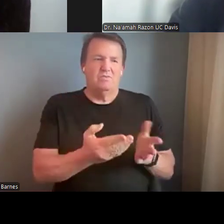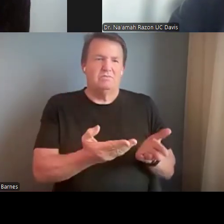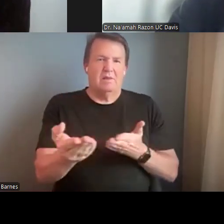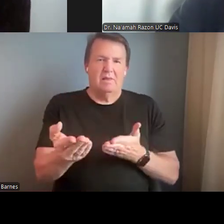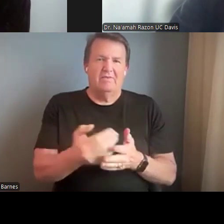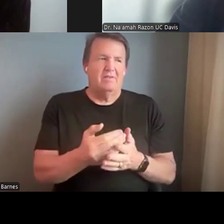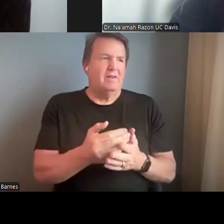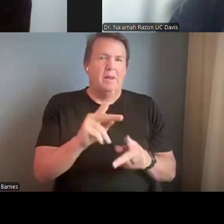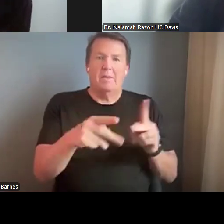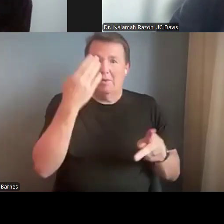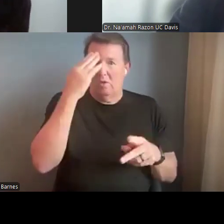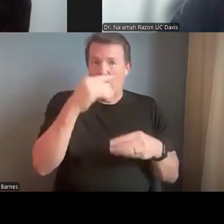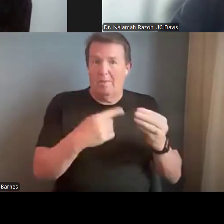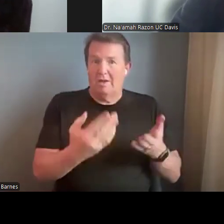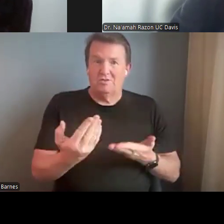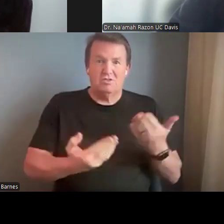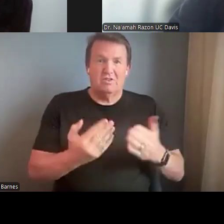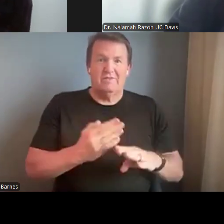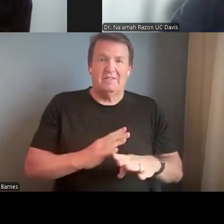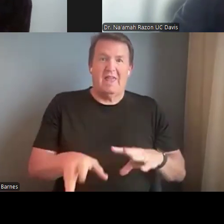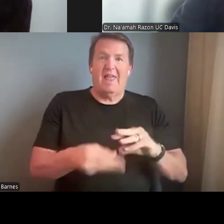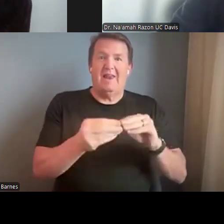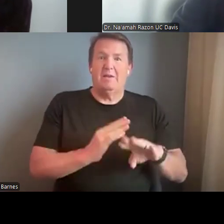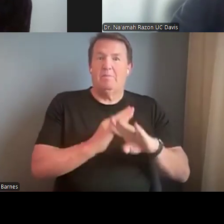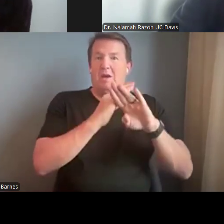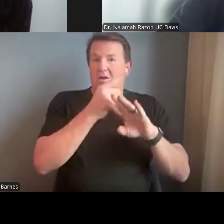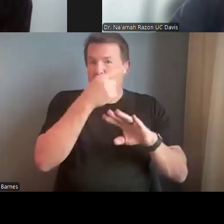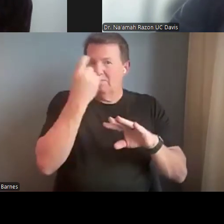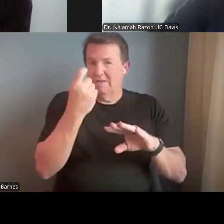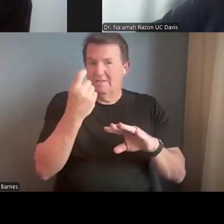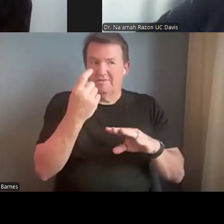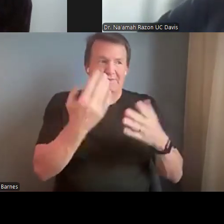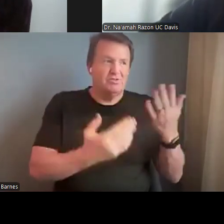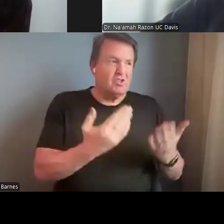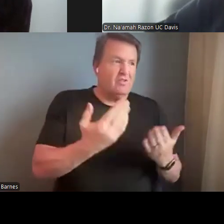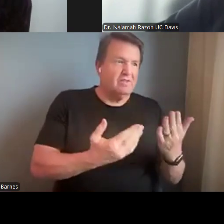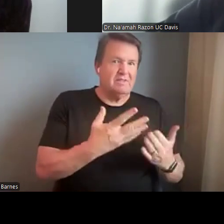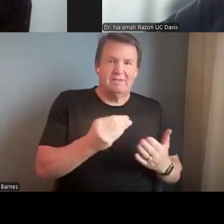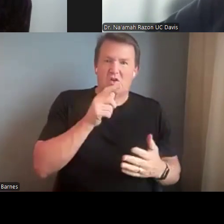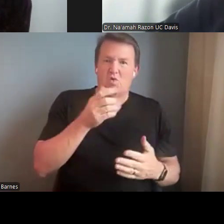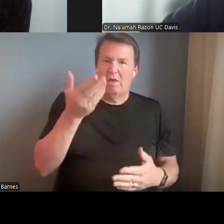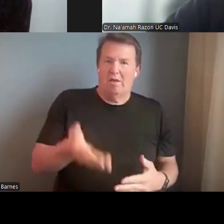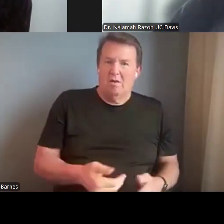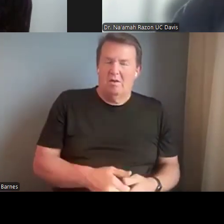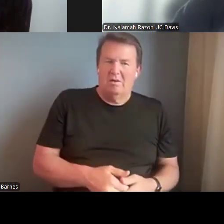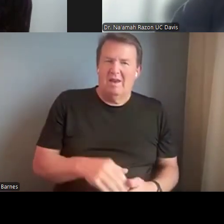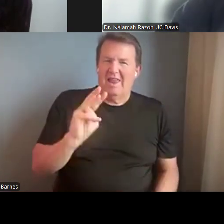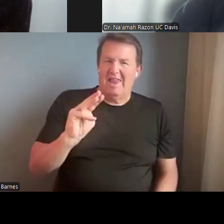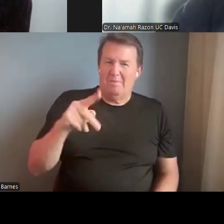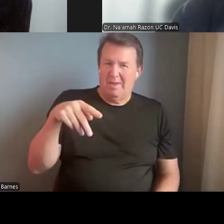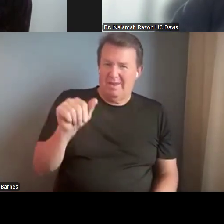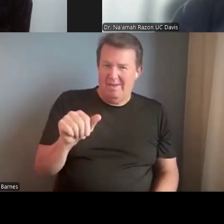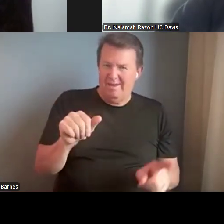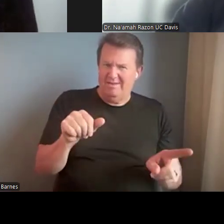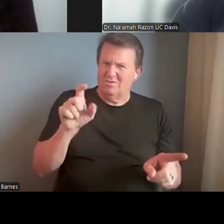adding all these barriers because of people's experiences and who they are. And the MPA is supposed to be an answer to